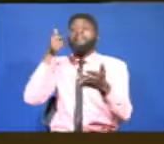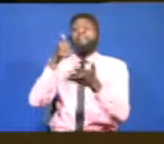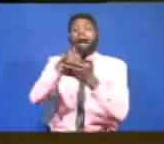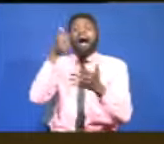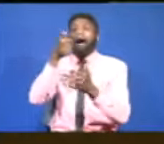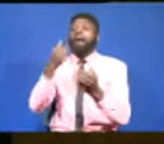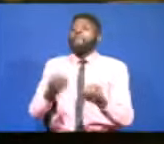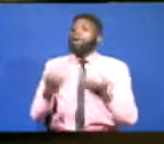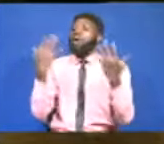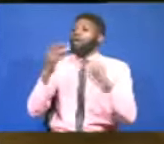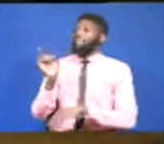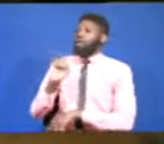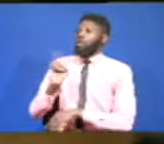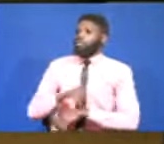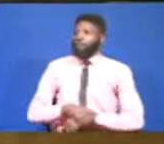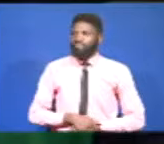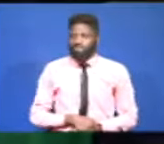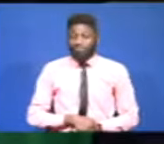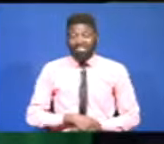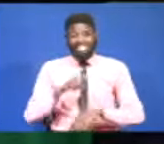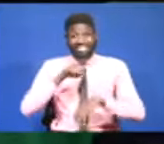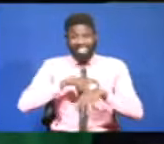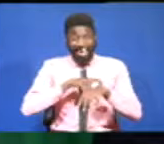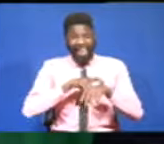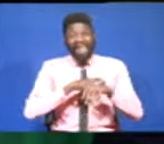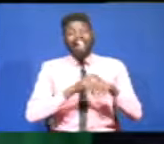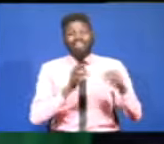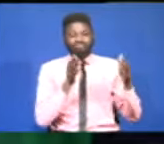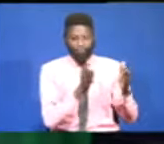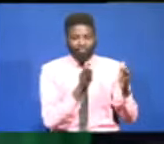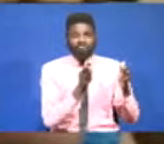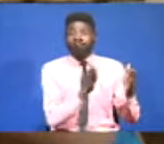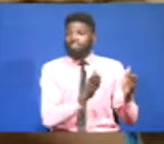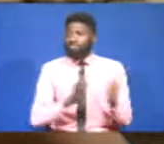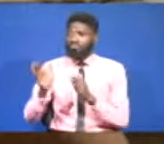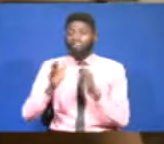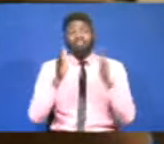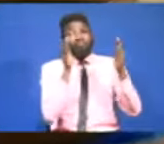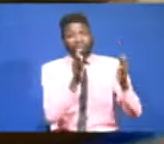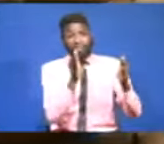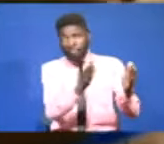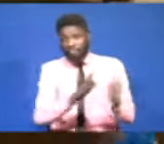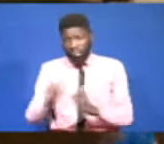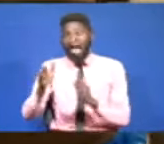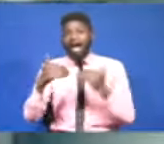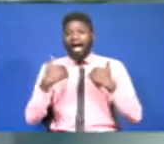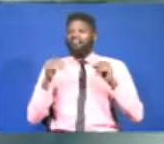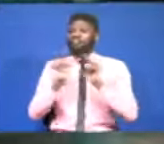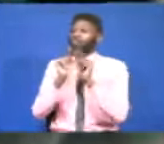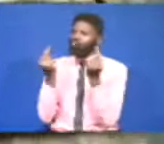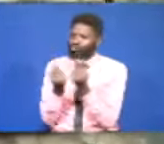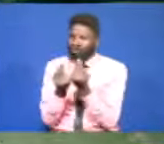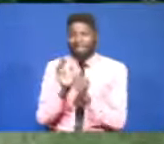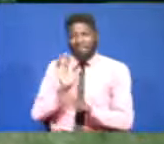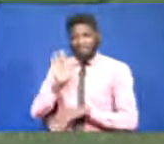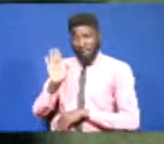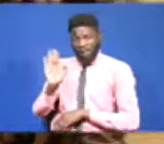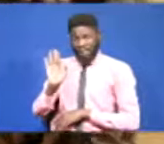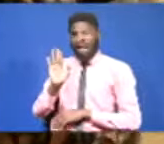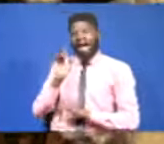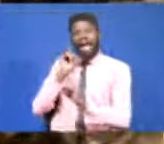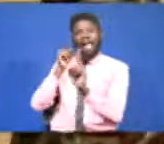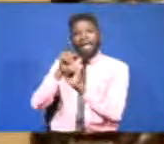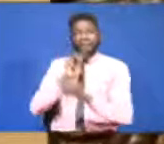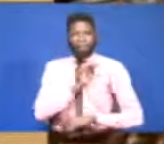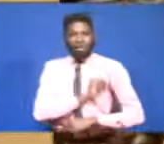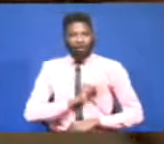each episode, the unit formulates and executes a mission based on intelligence received as they seek to thwart